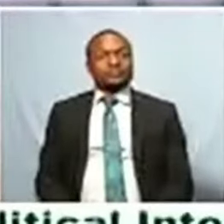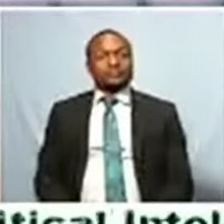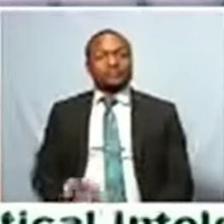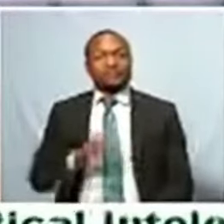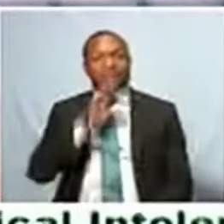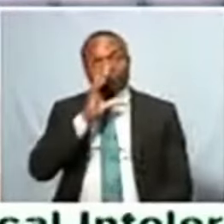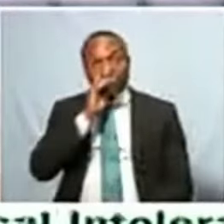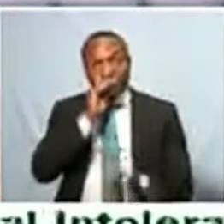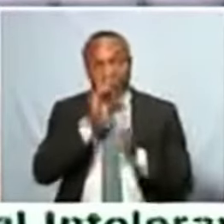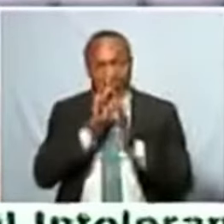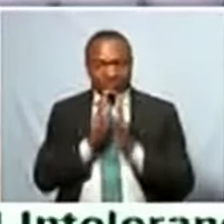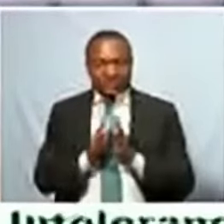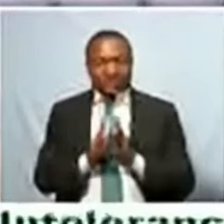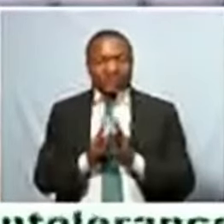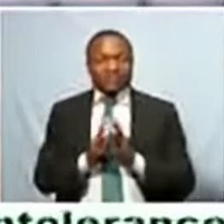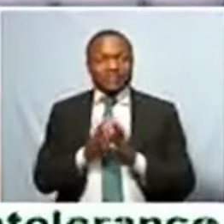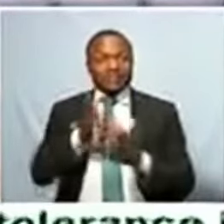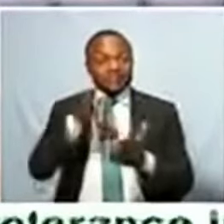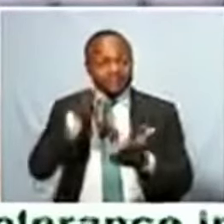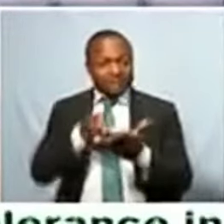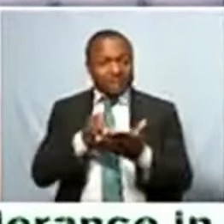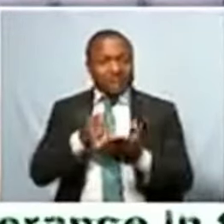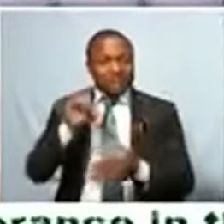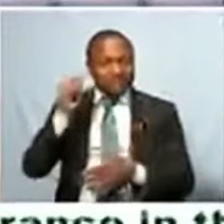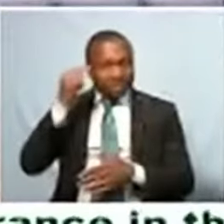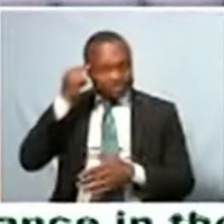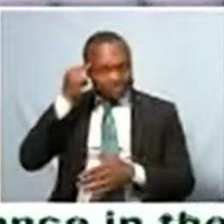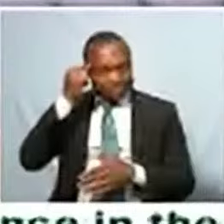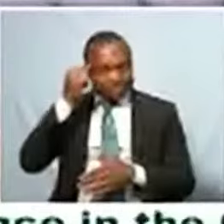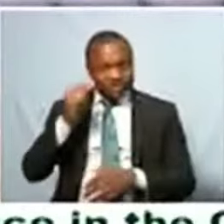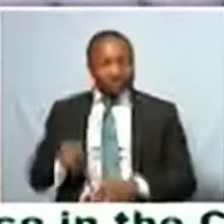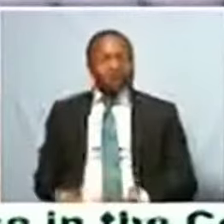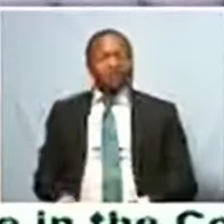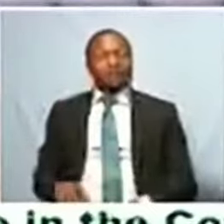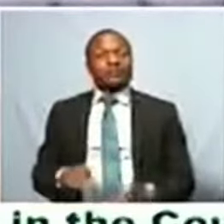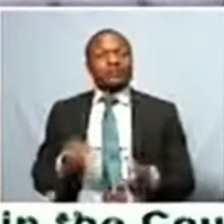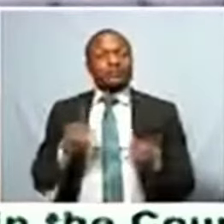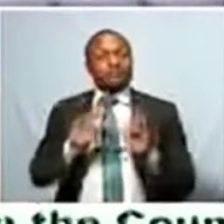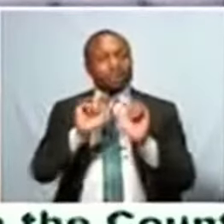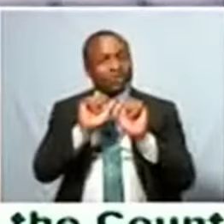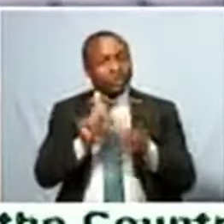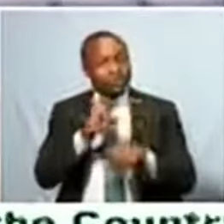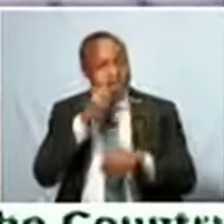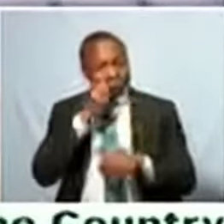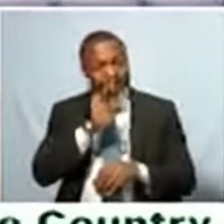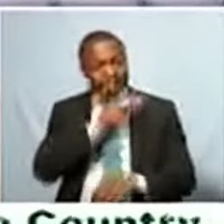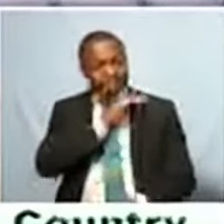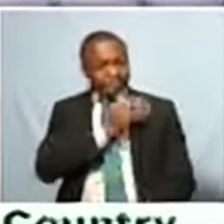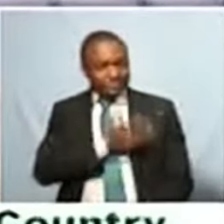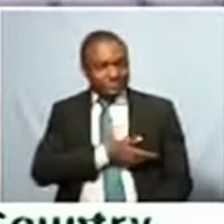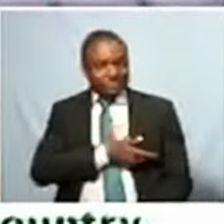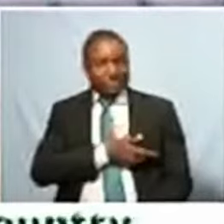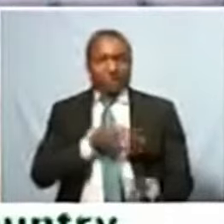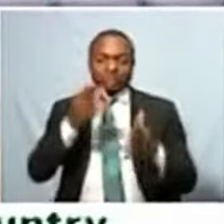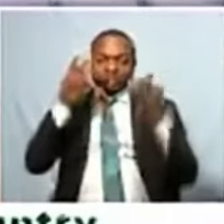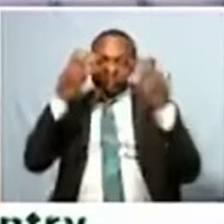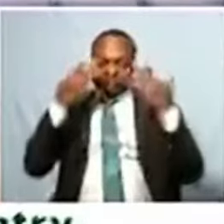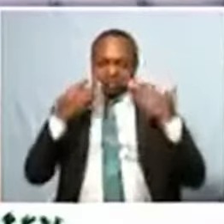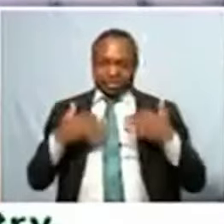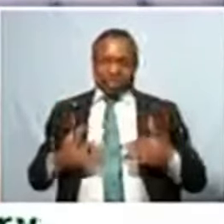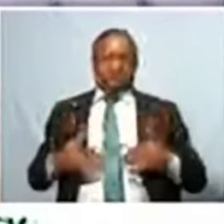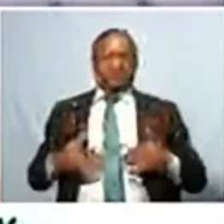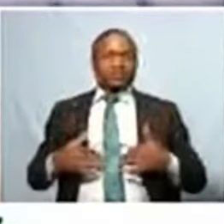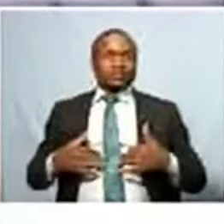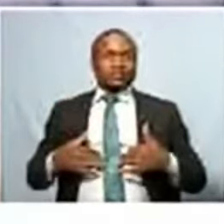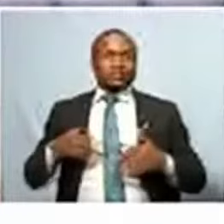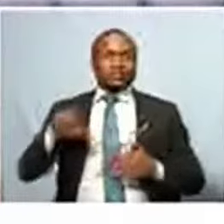Madam Speaker, it is in this government where you can see a woman dressed in regalia for